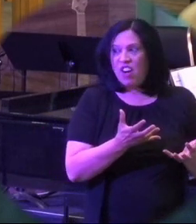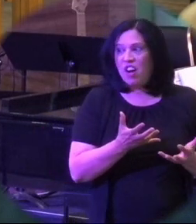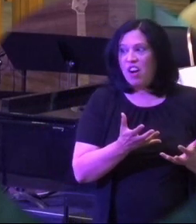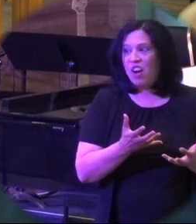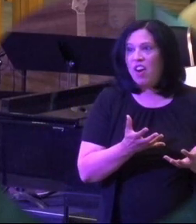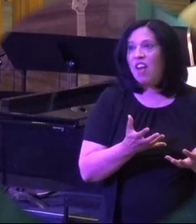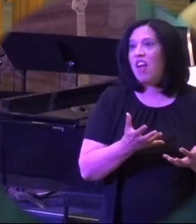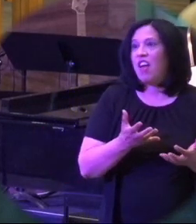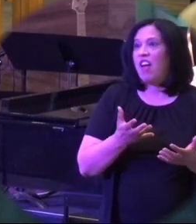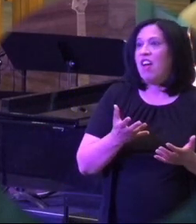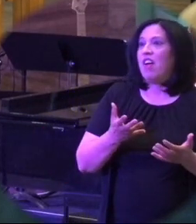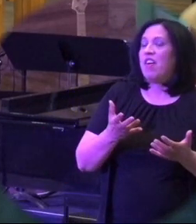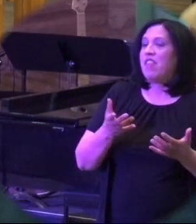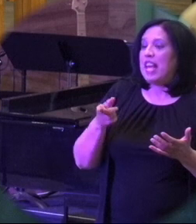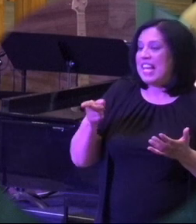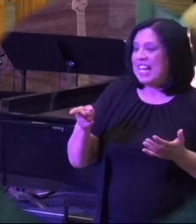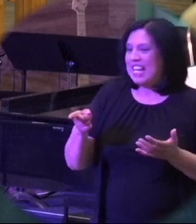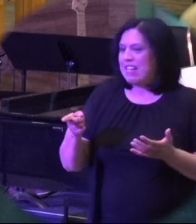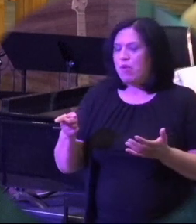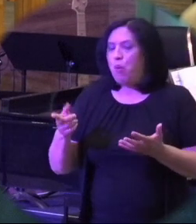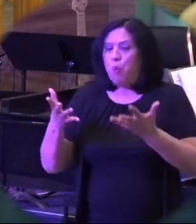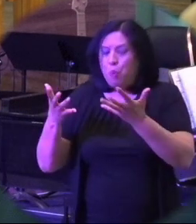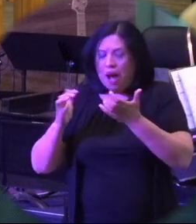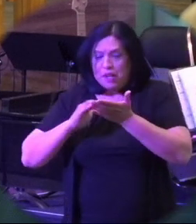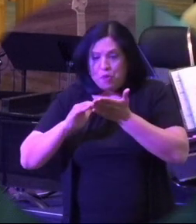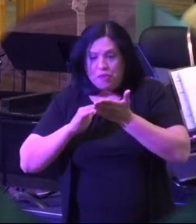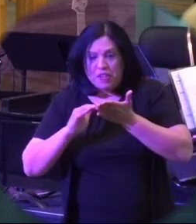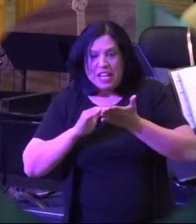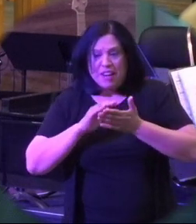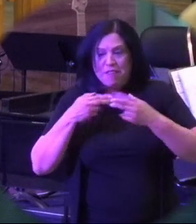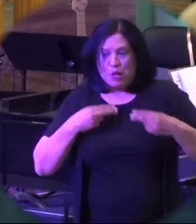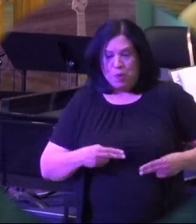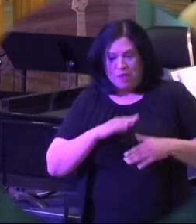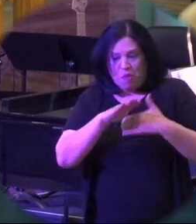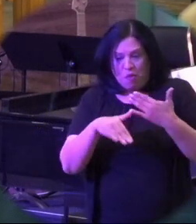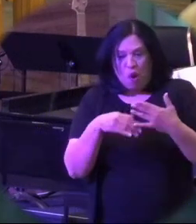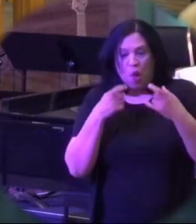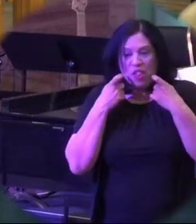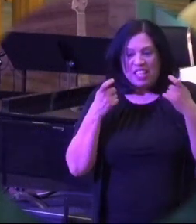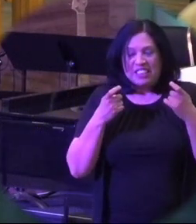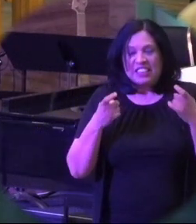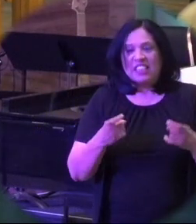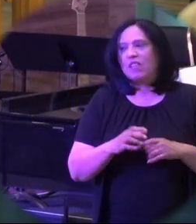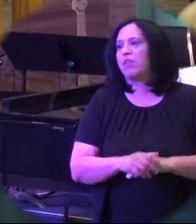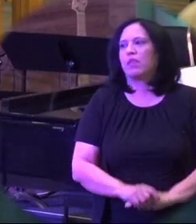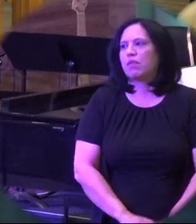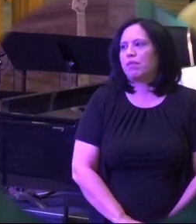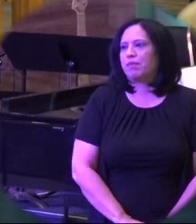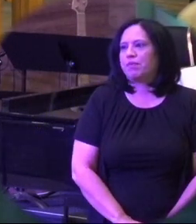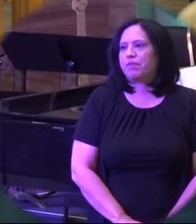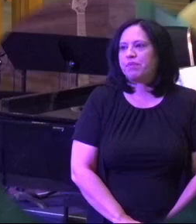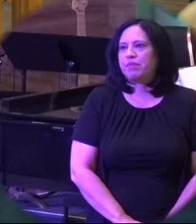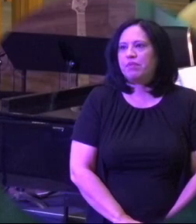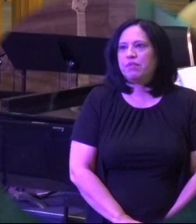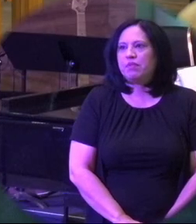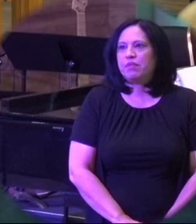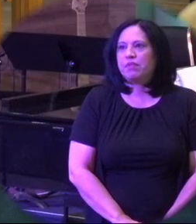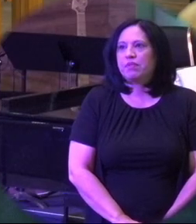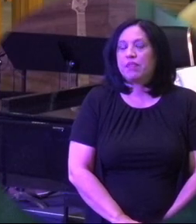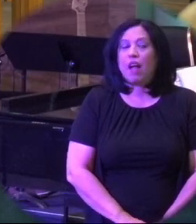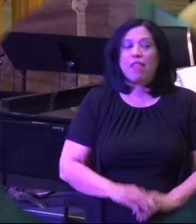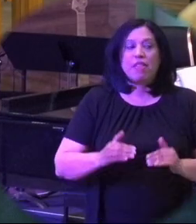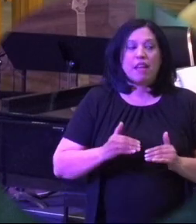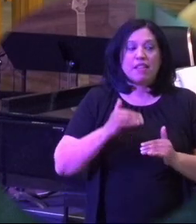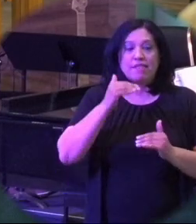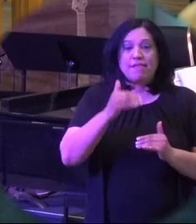radically forgiving God wanting to forgive humans of all their sins. And then the next